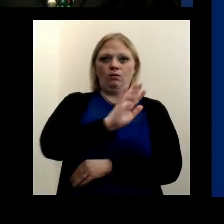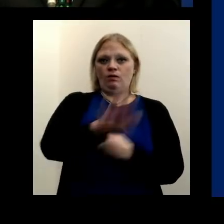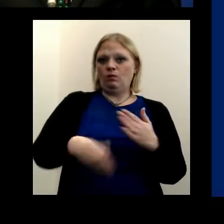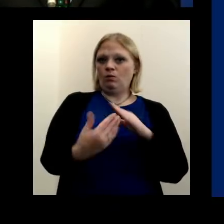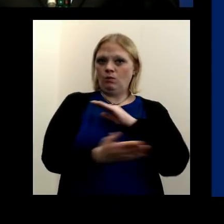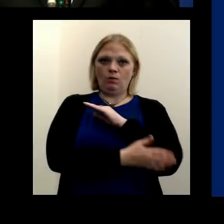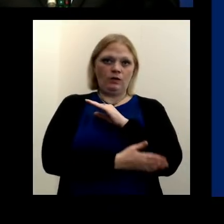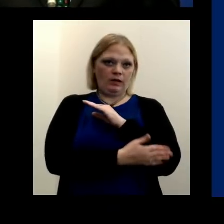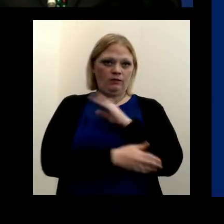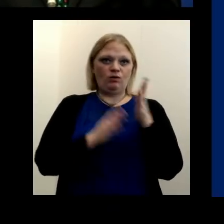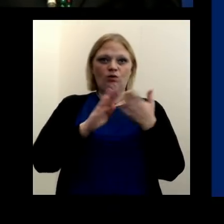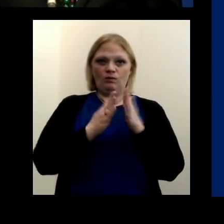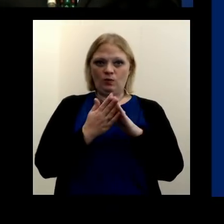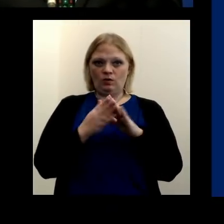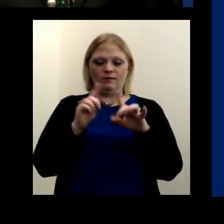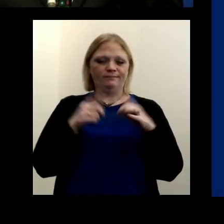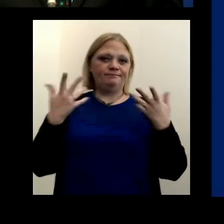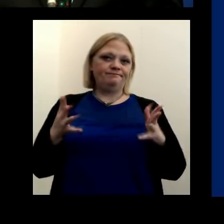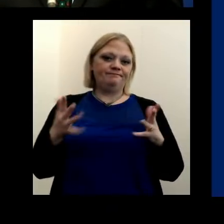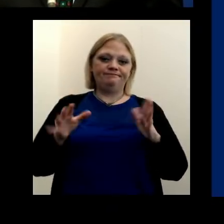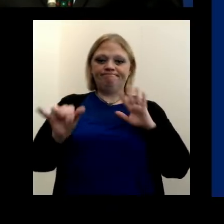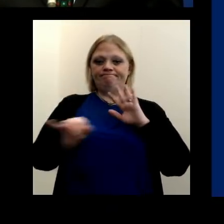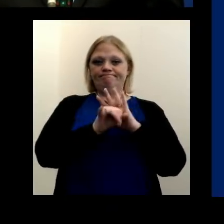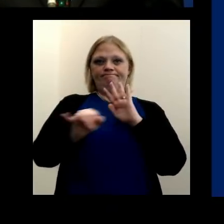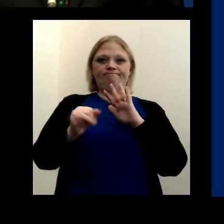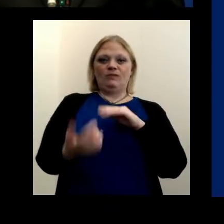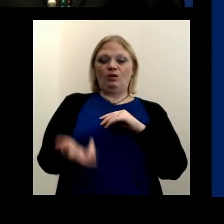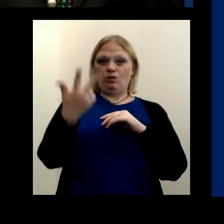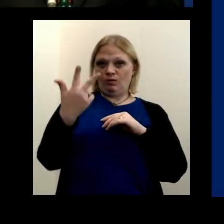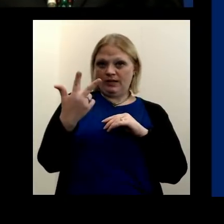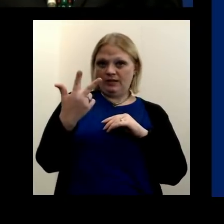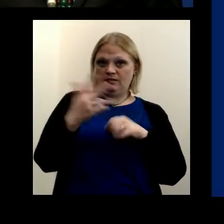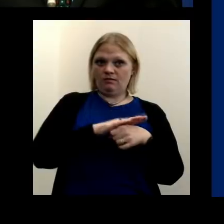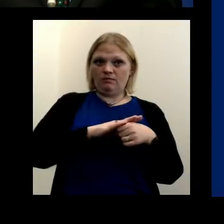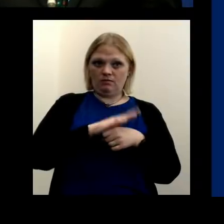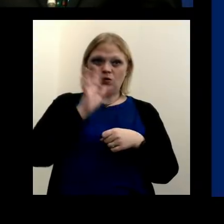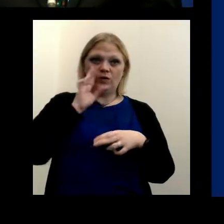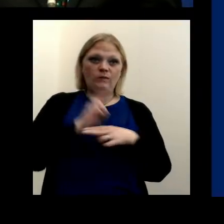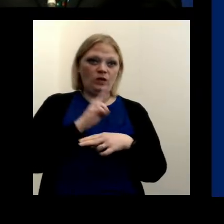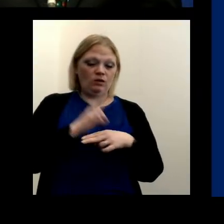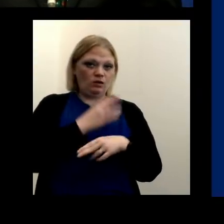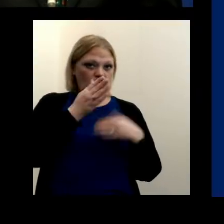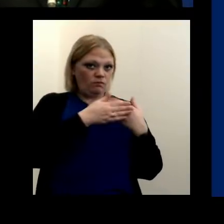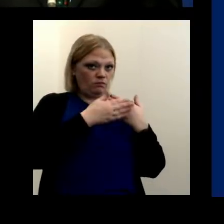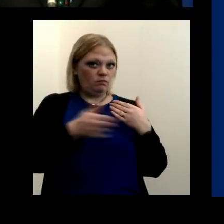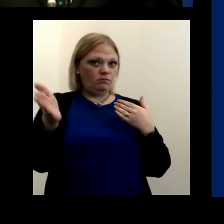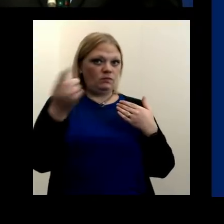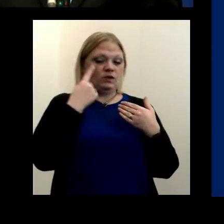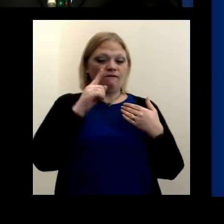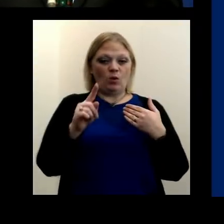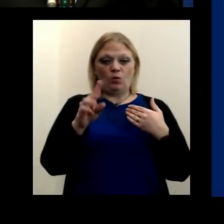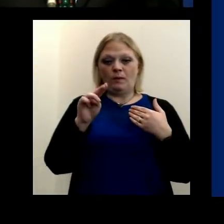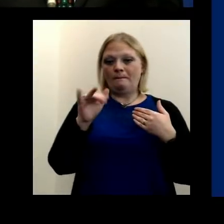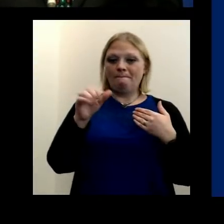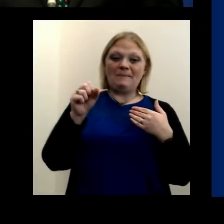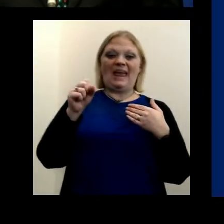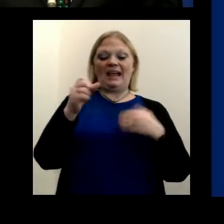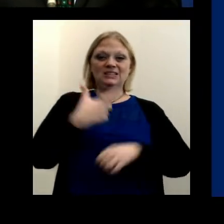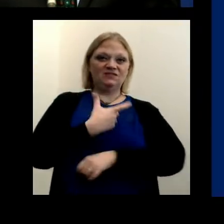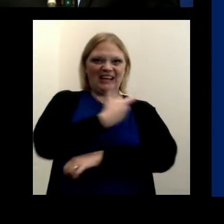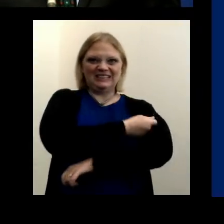county and community. But we've already identified 3 locations that we will be using going forward for mass